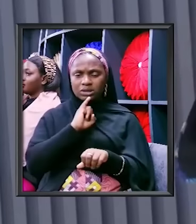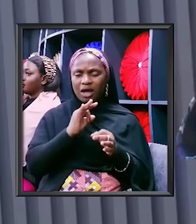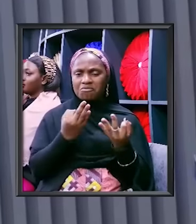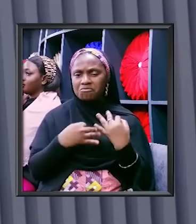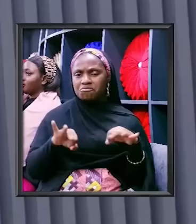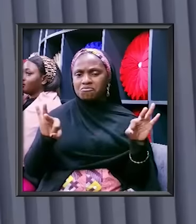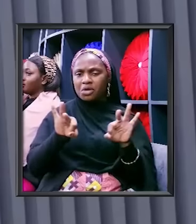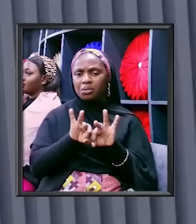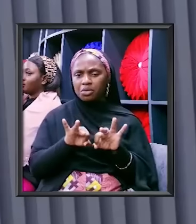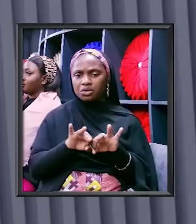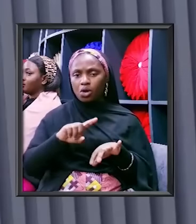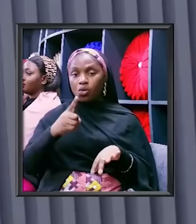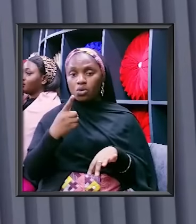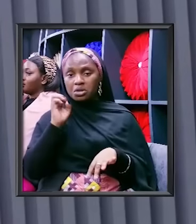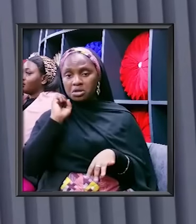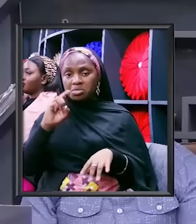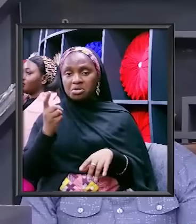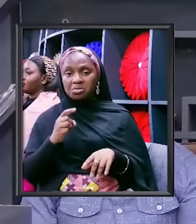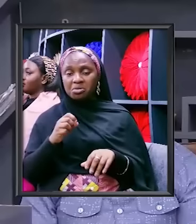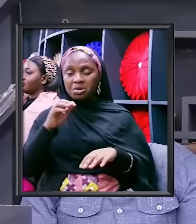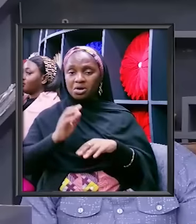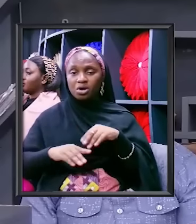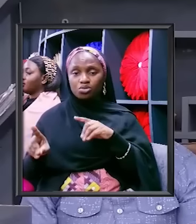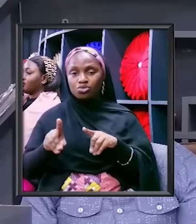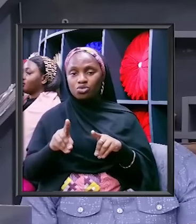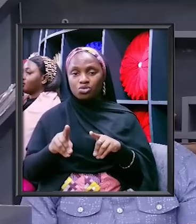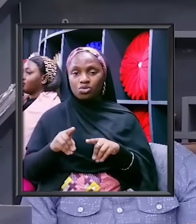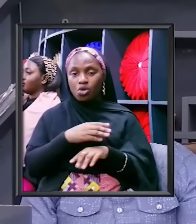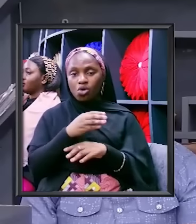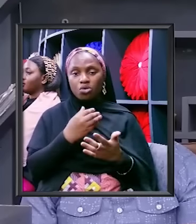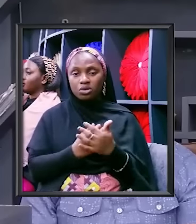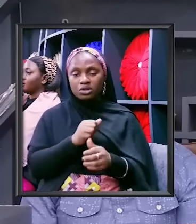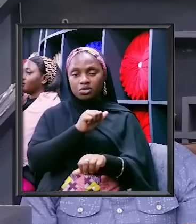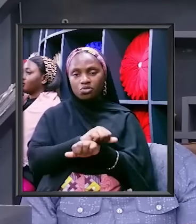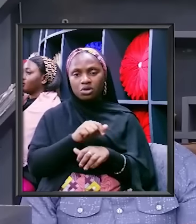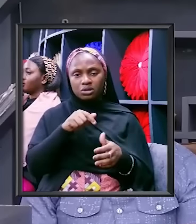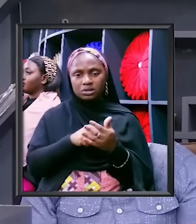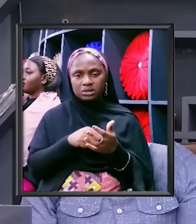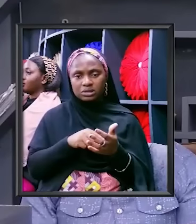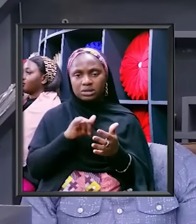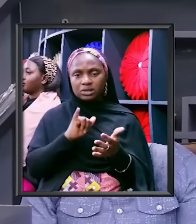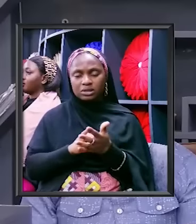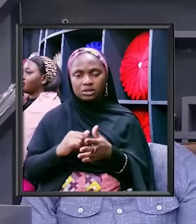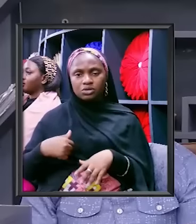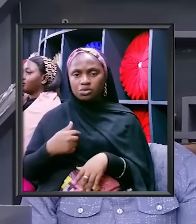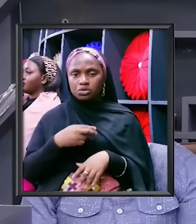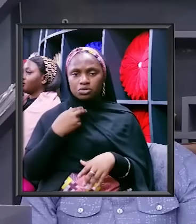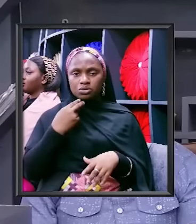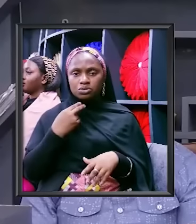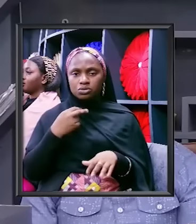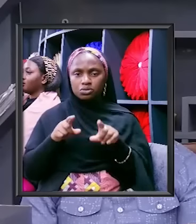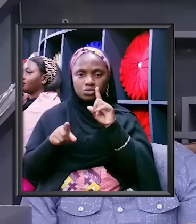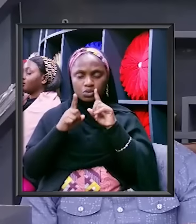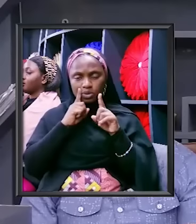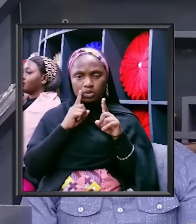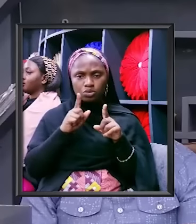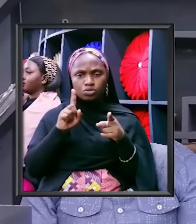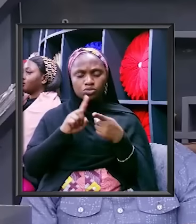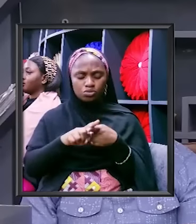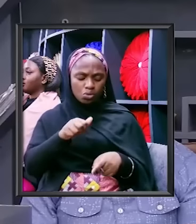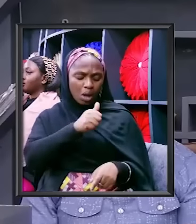because only him alone no fit do all the work. Mm. So, this thing where they talk about importance of motivation and reward. Now, to appreciate,